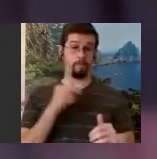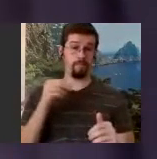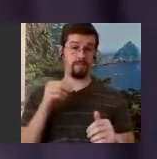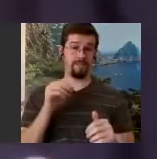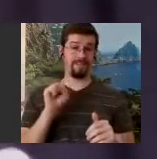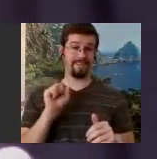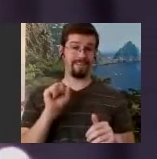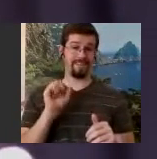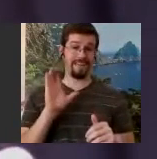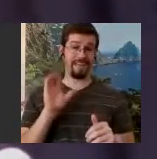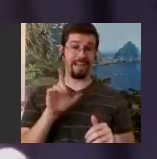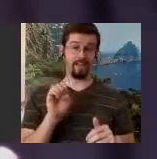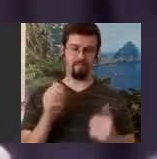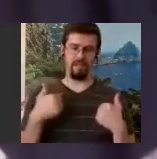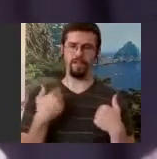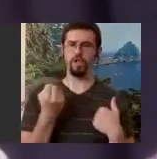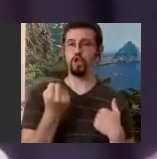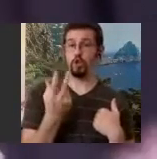And that's just the way it is.